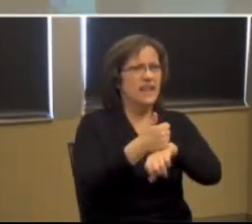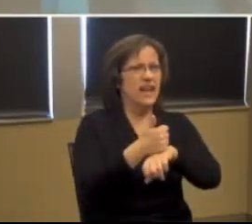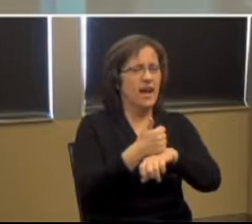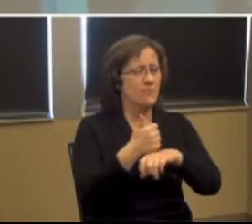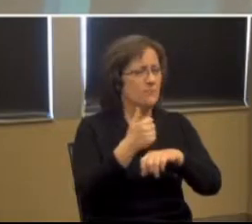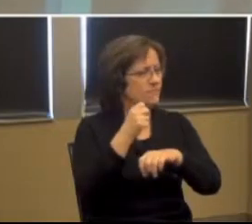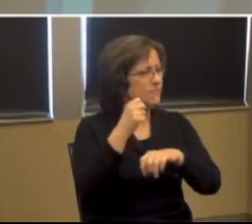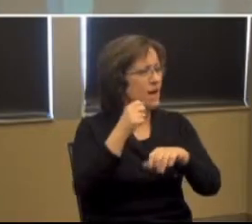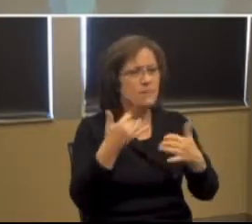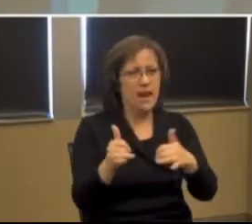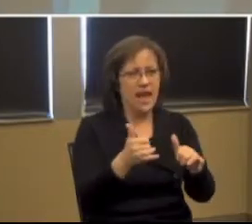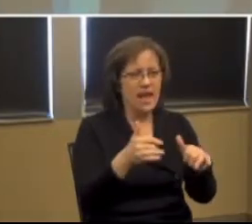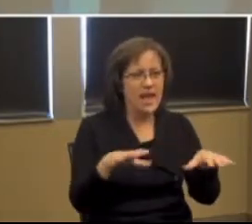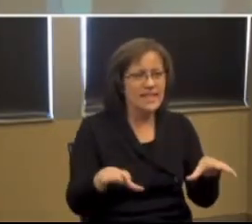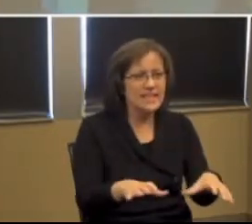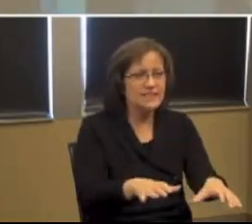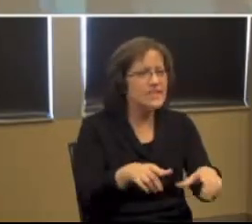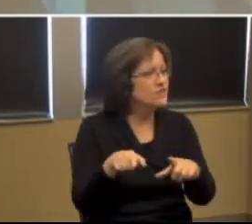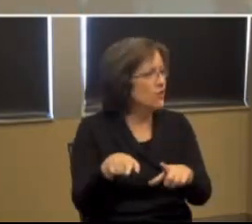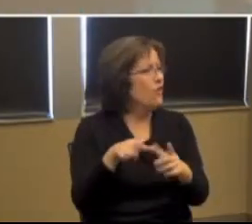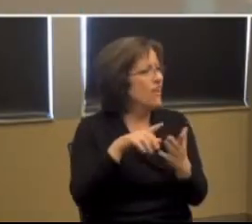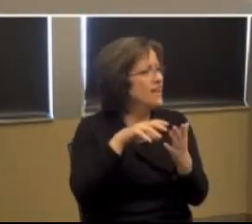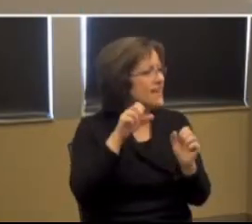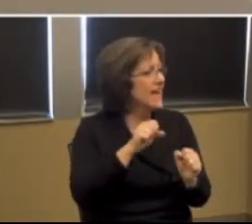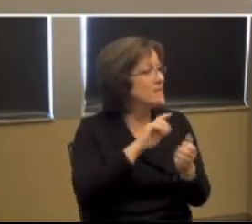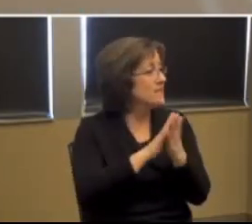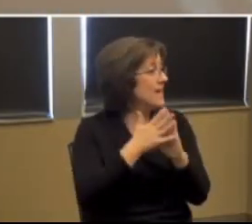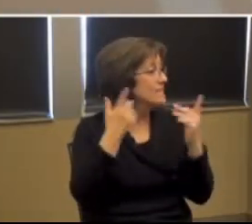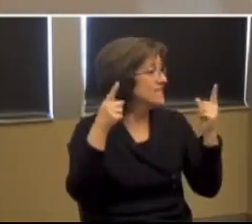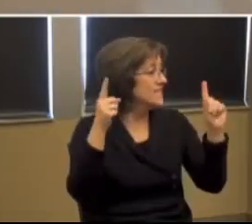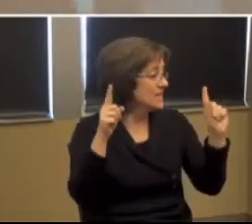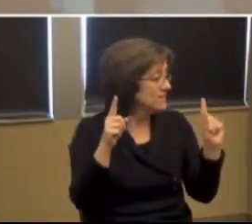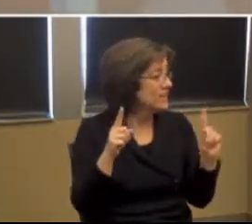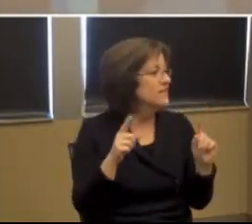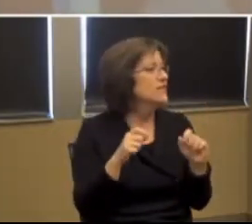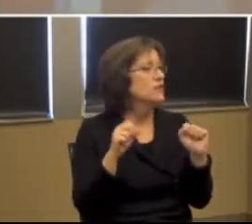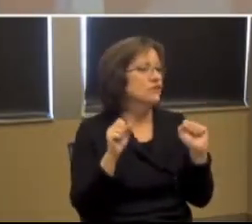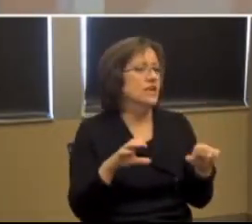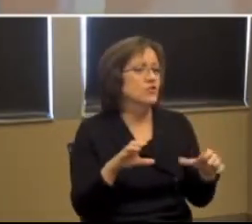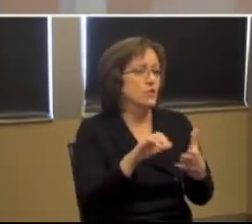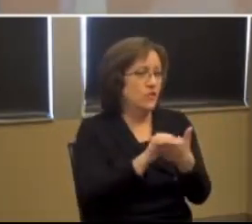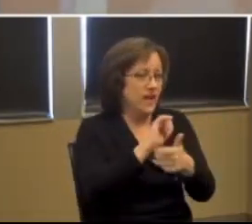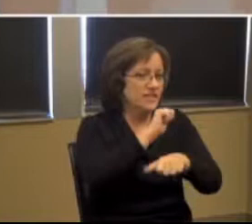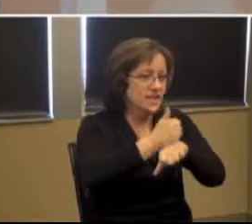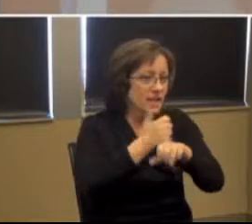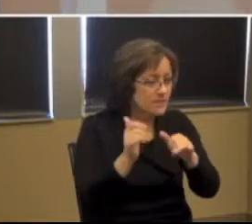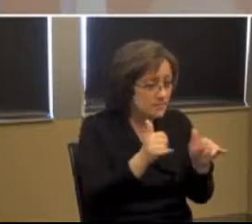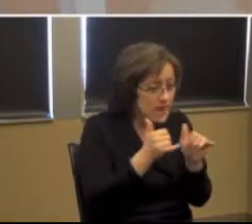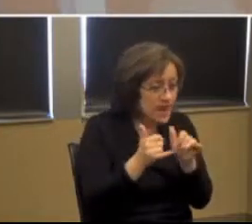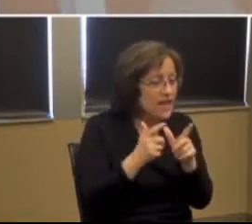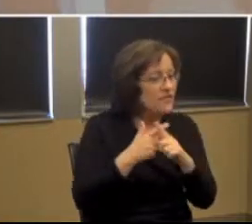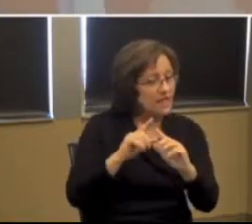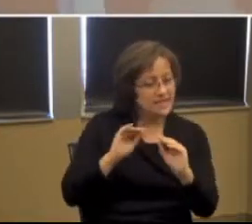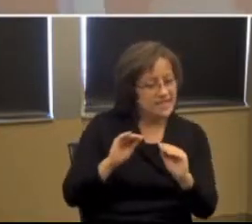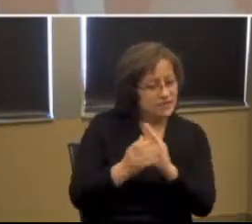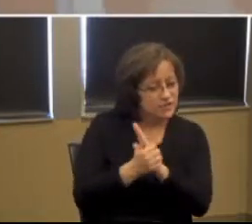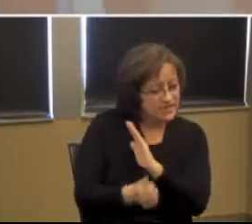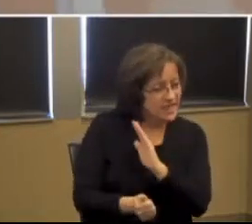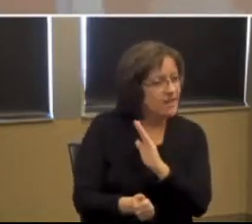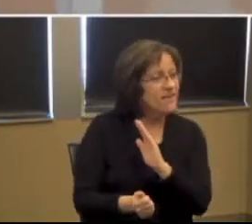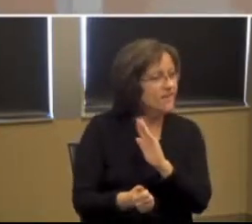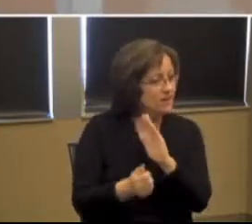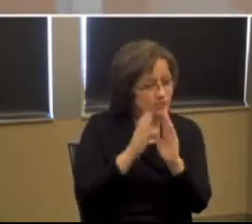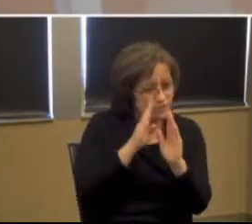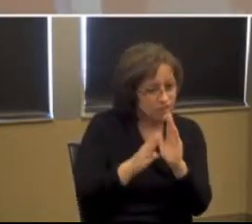activity so that a student can be successful? And so you can do that and at least teach the skill in